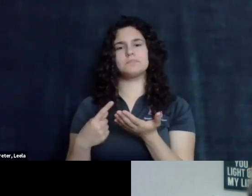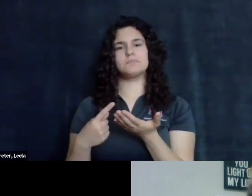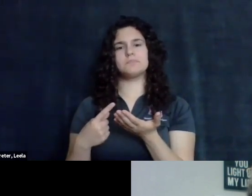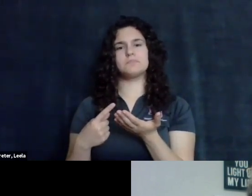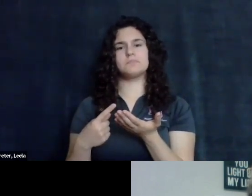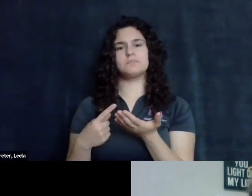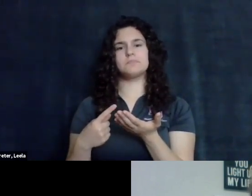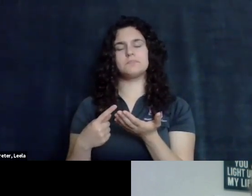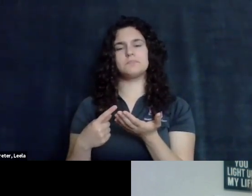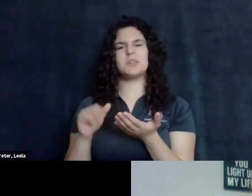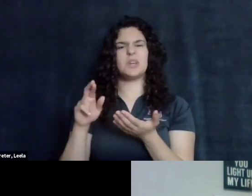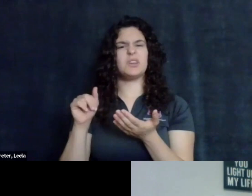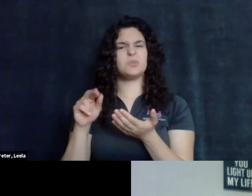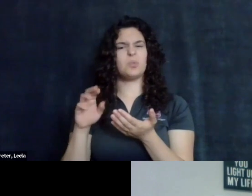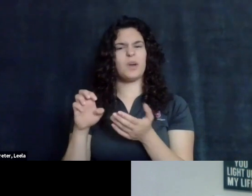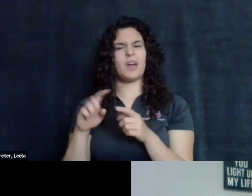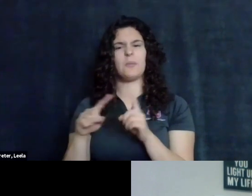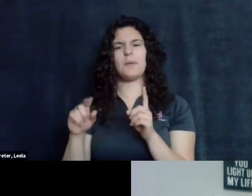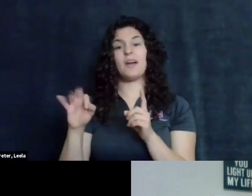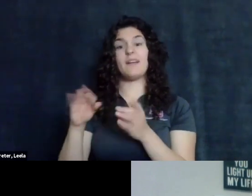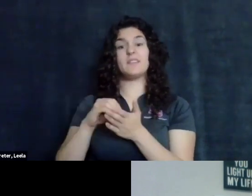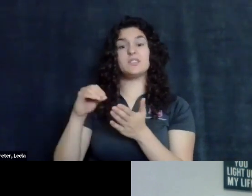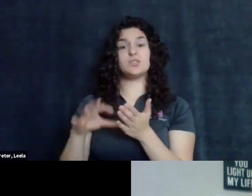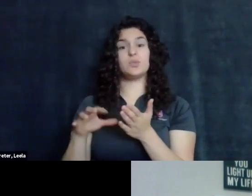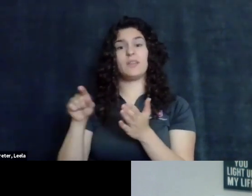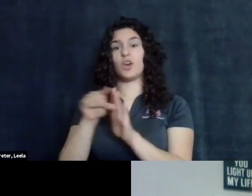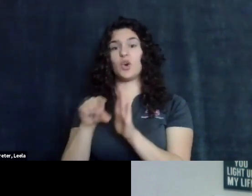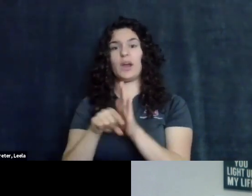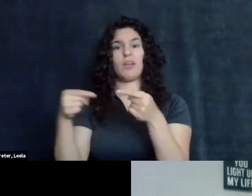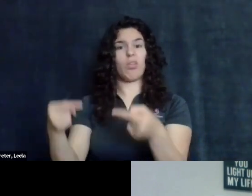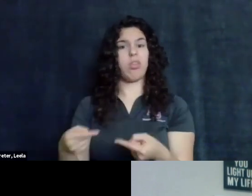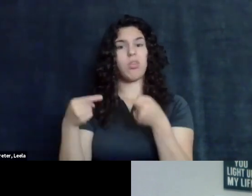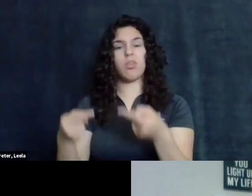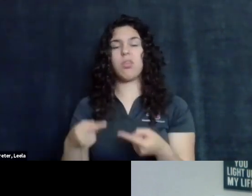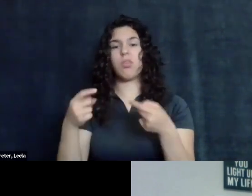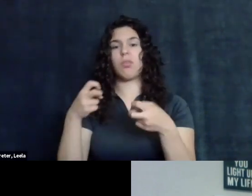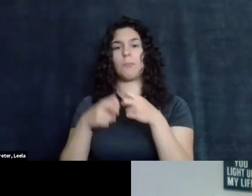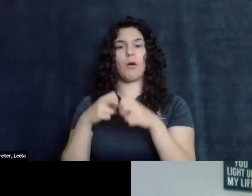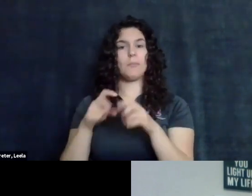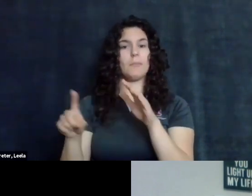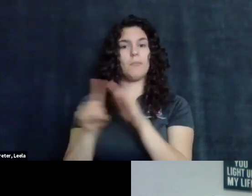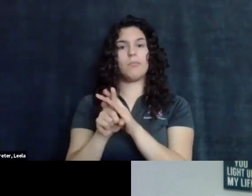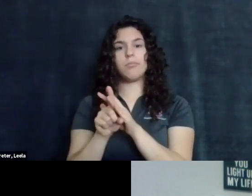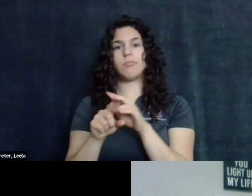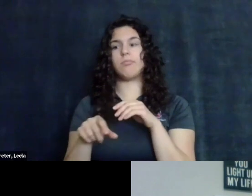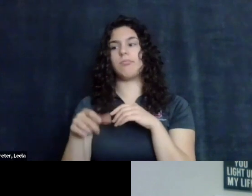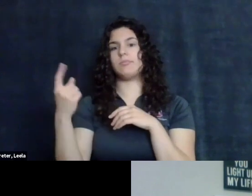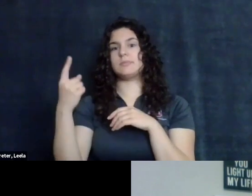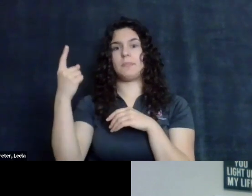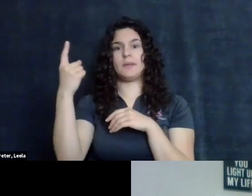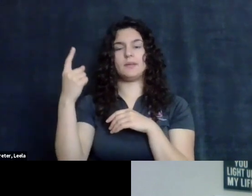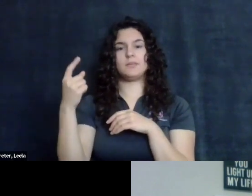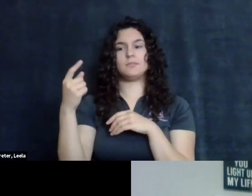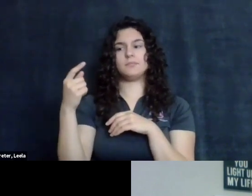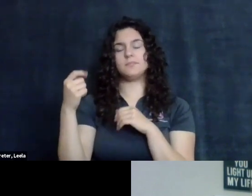might have a student who has a problem with a grade or something. The department chair is the first recourse and then the dean is the second